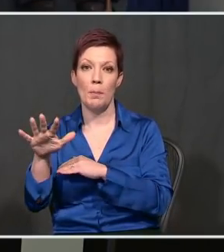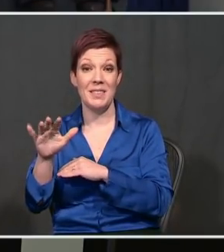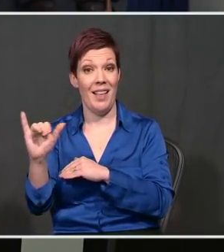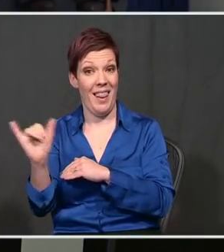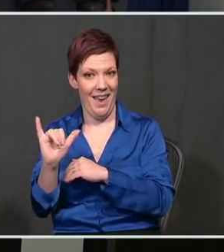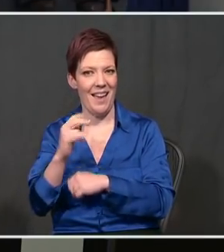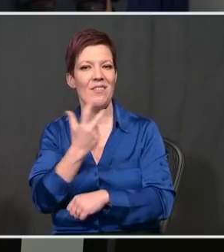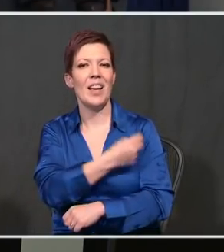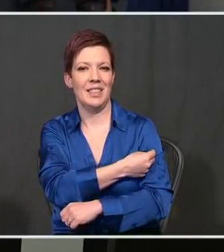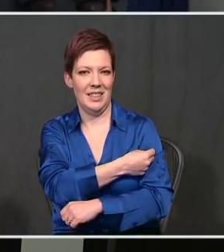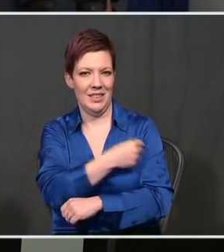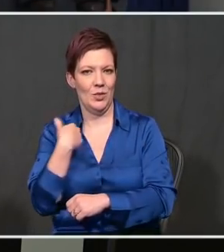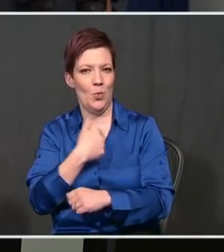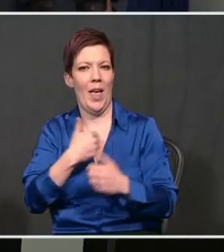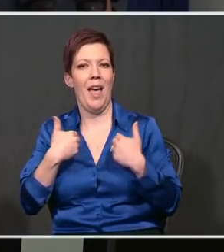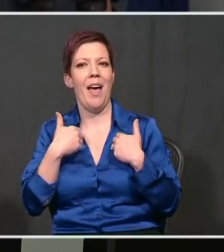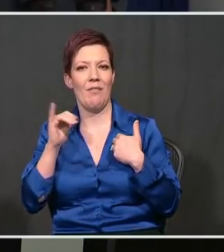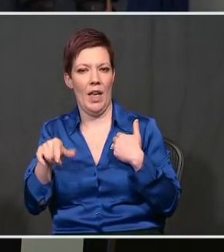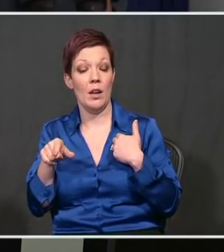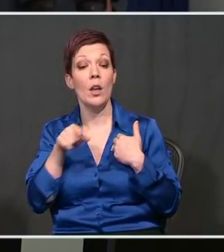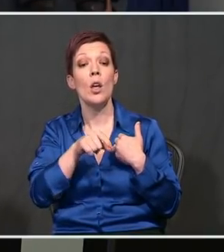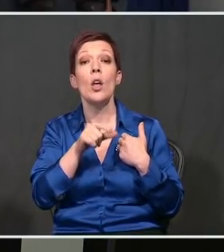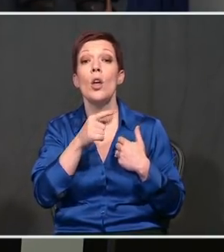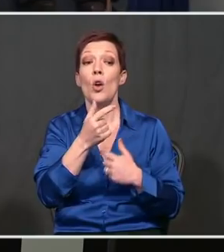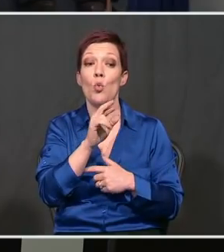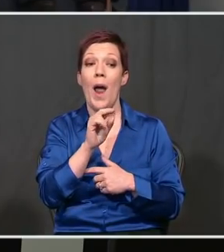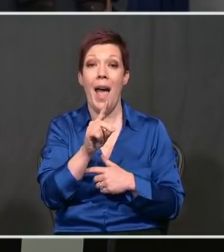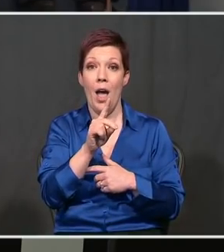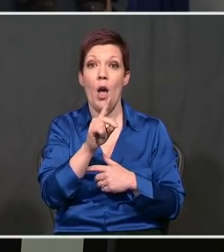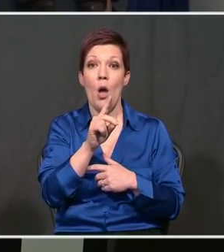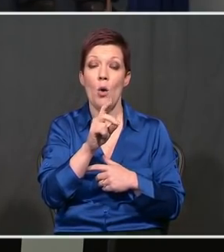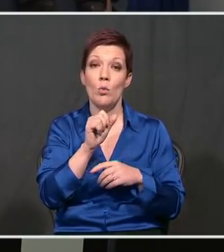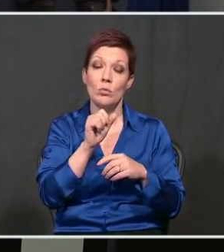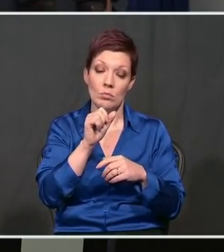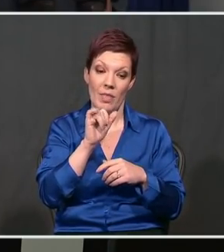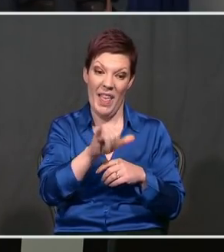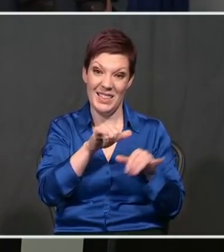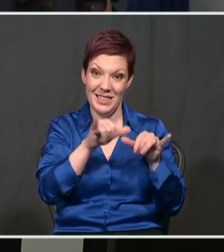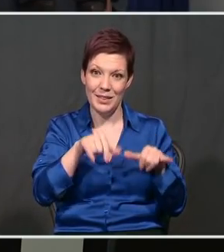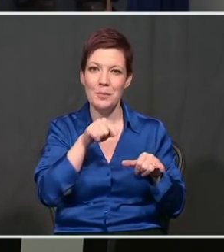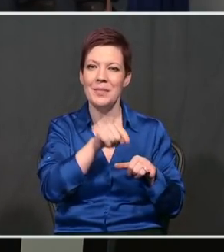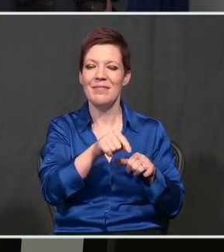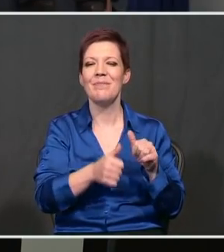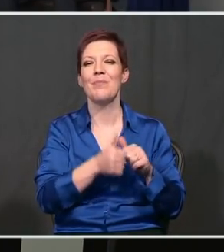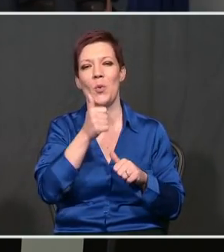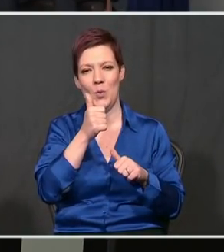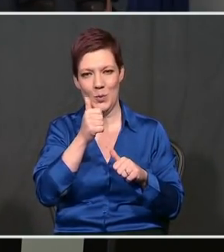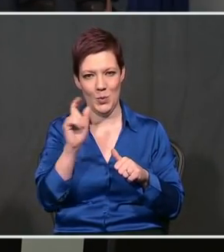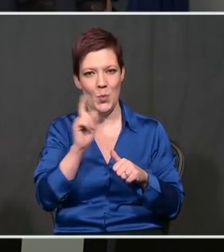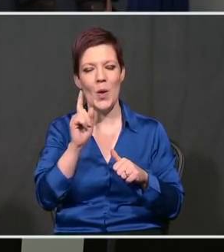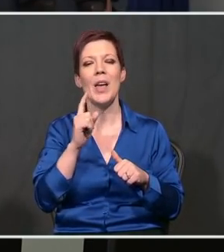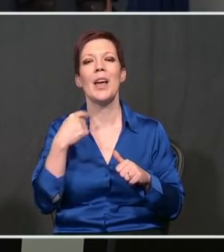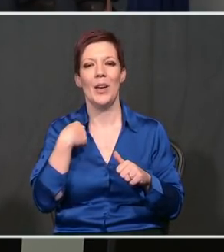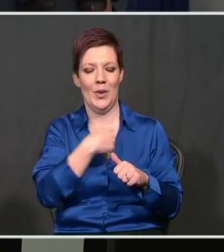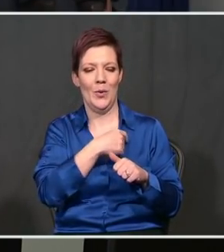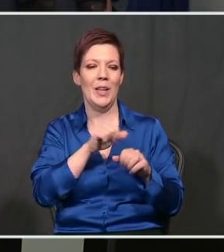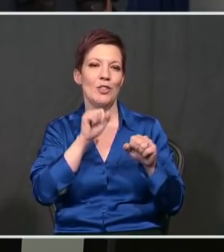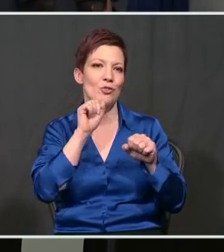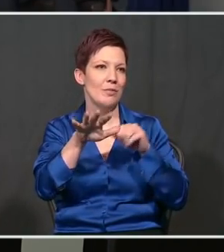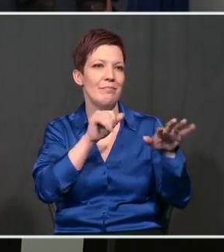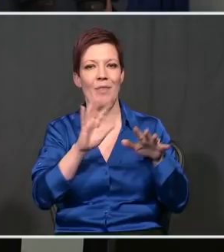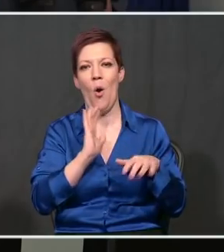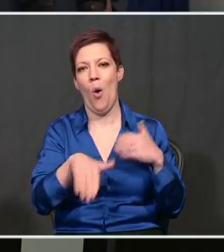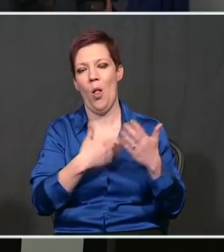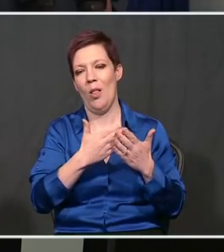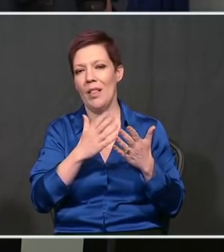vaccines. Our ground system is where the bulk of your Christmas presents and most of the online commerce surge that we've seen, that's who's out there delivering